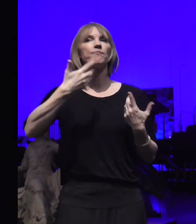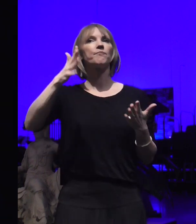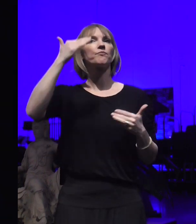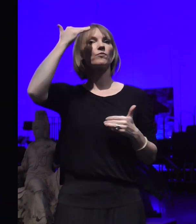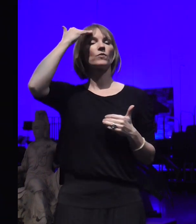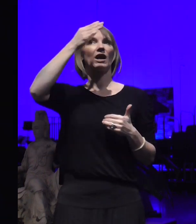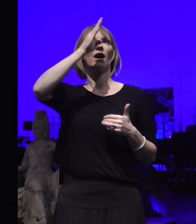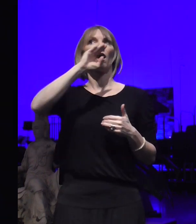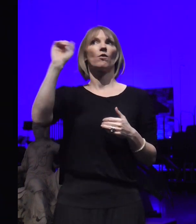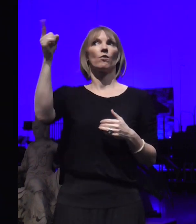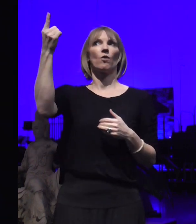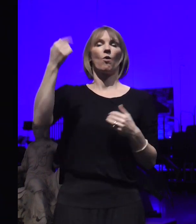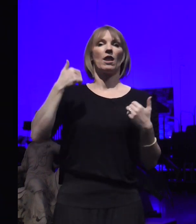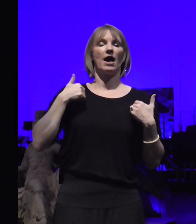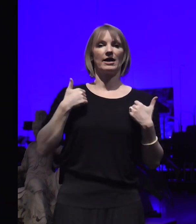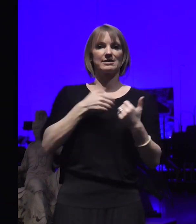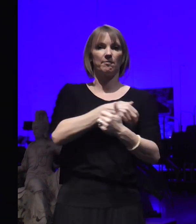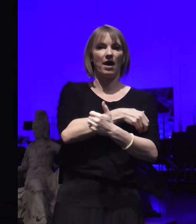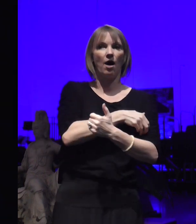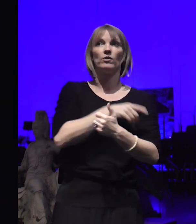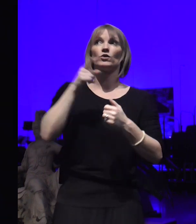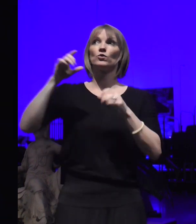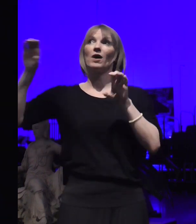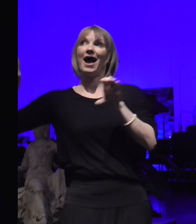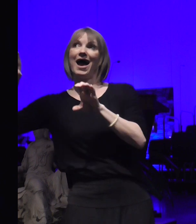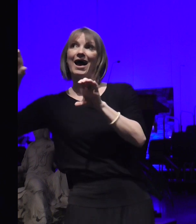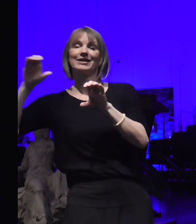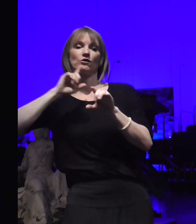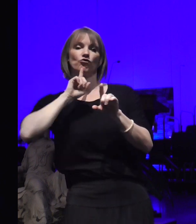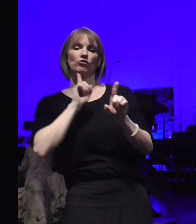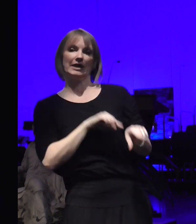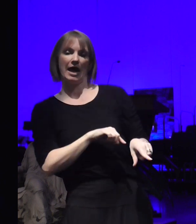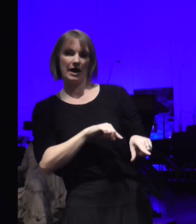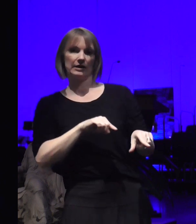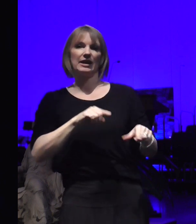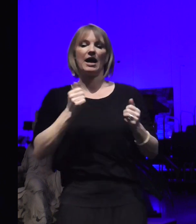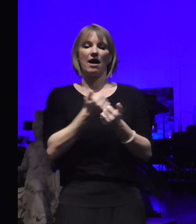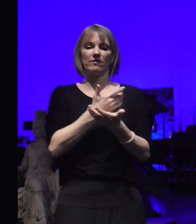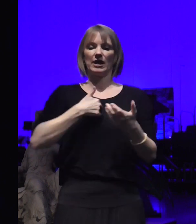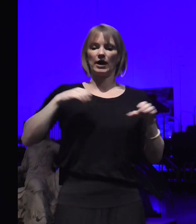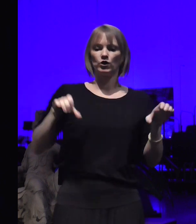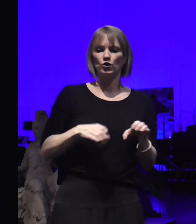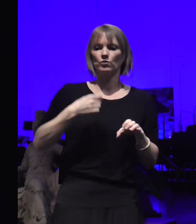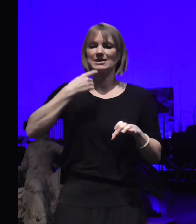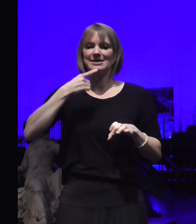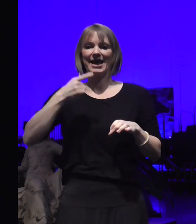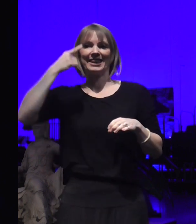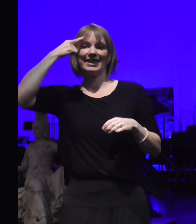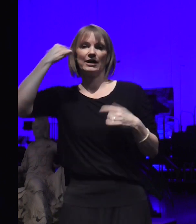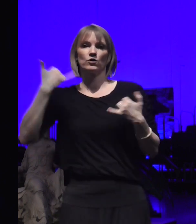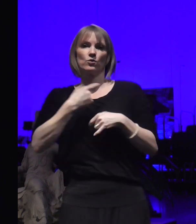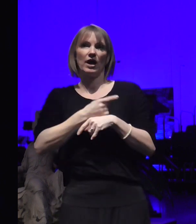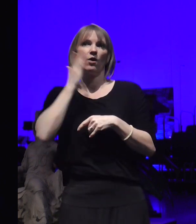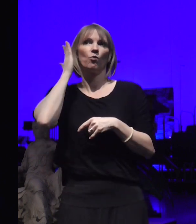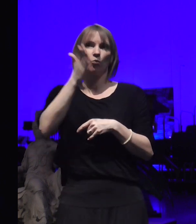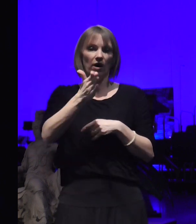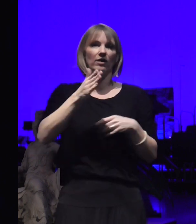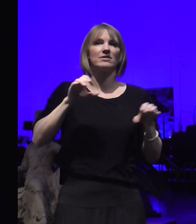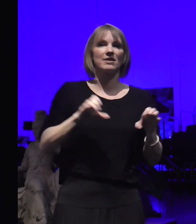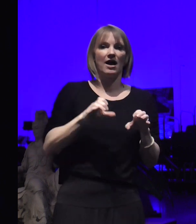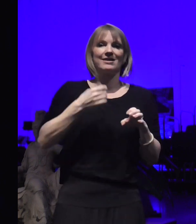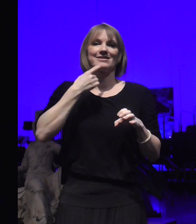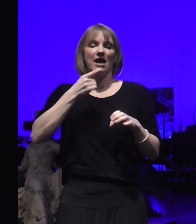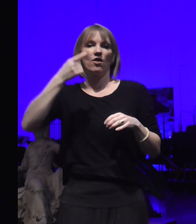God alone has power either to act or react. Everything that I do, say, or think today shall be done, said, or thought